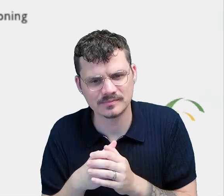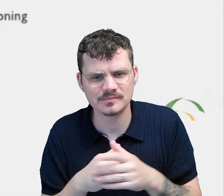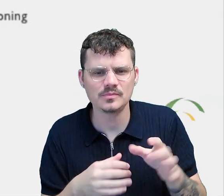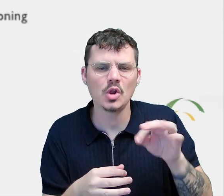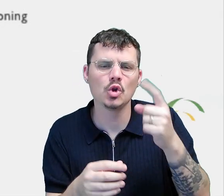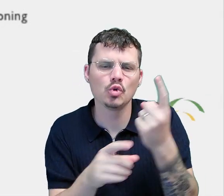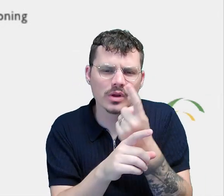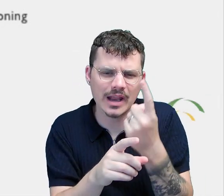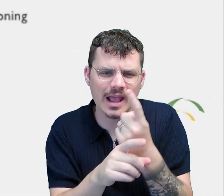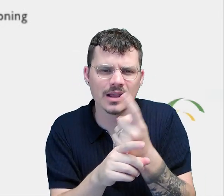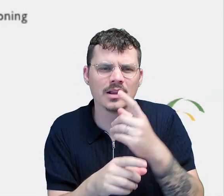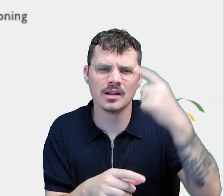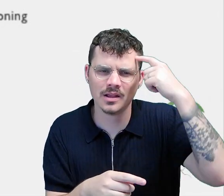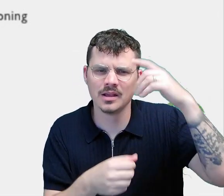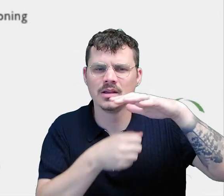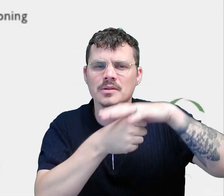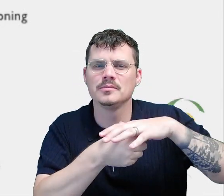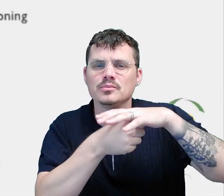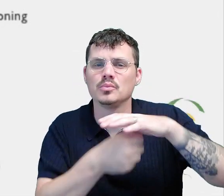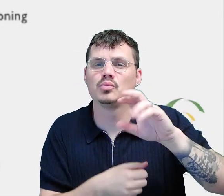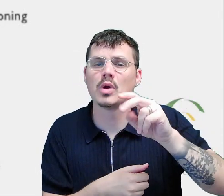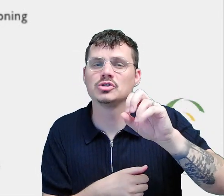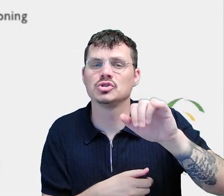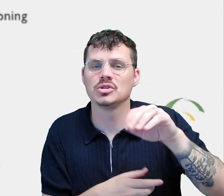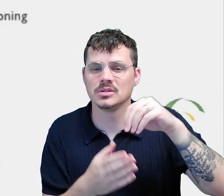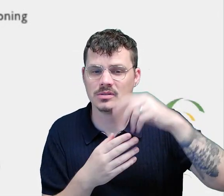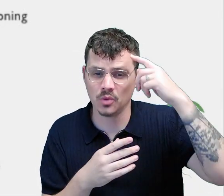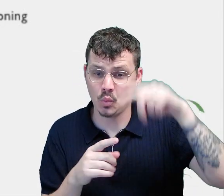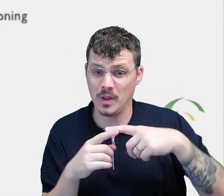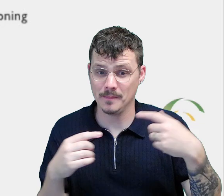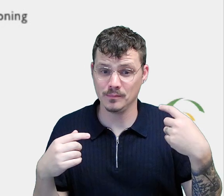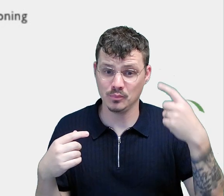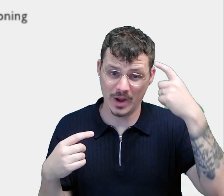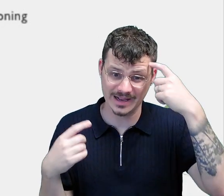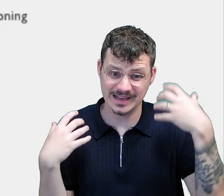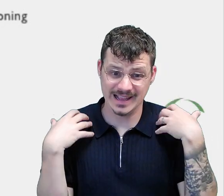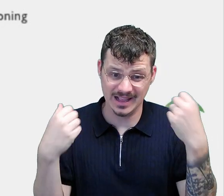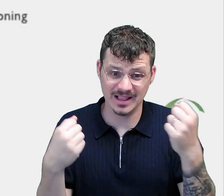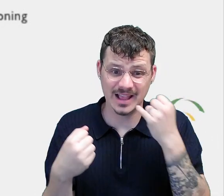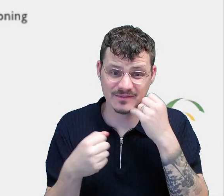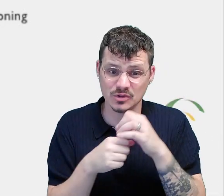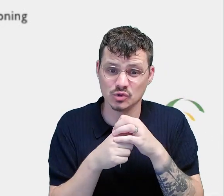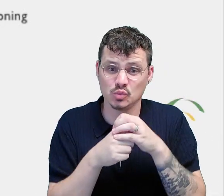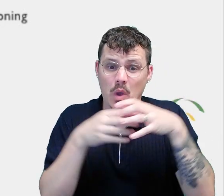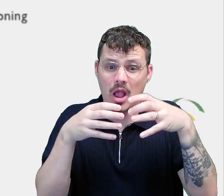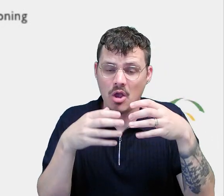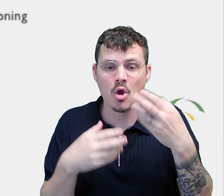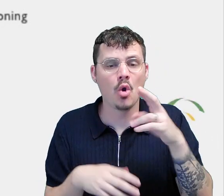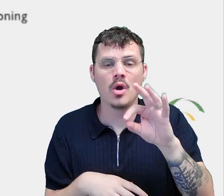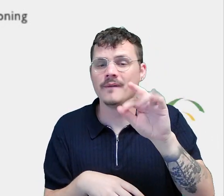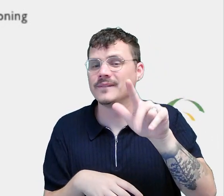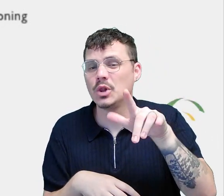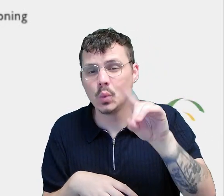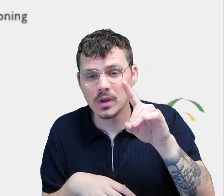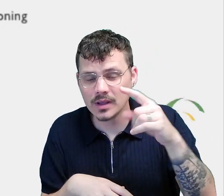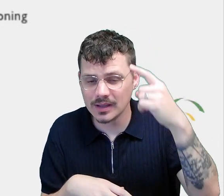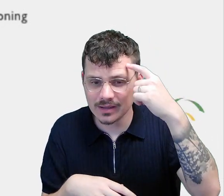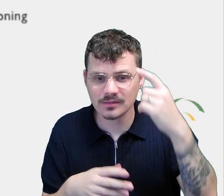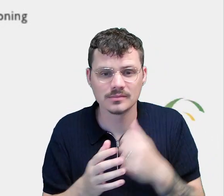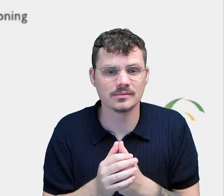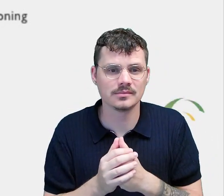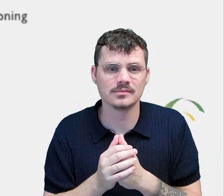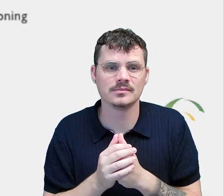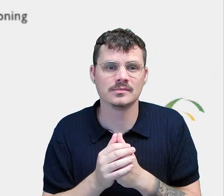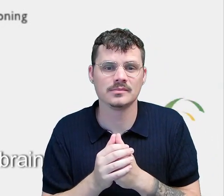Correct intracranial pressure. Big thing when a brain is healing, if there's swelling, if there's fluid